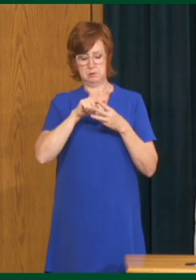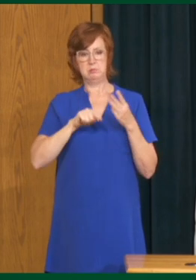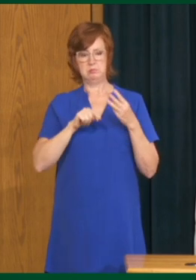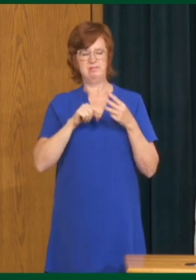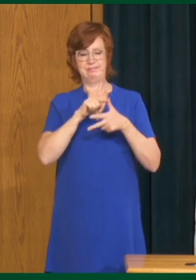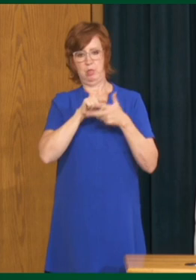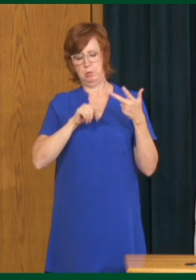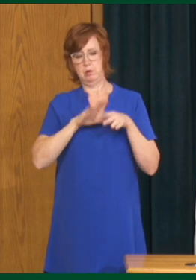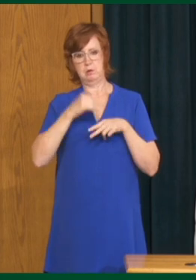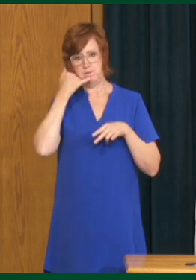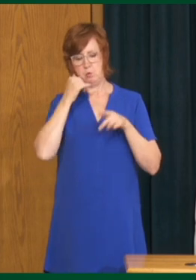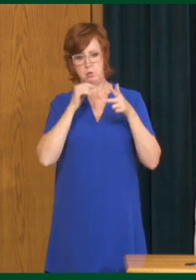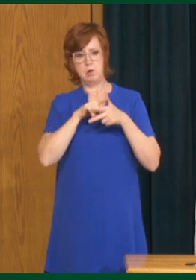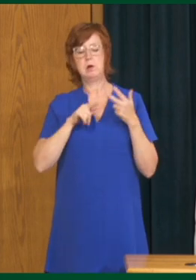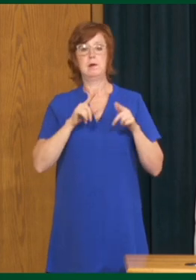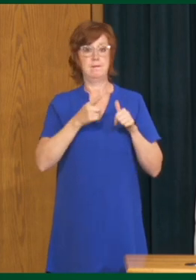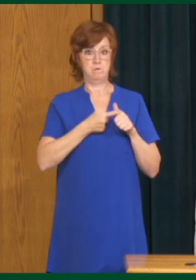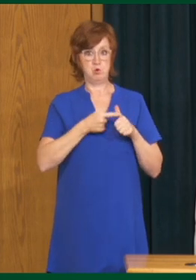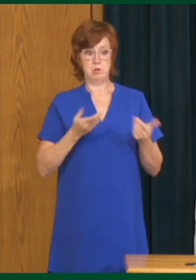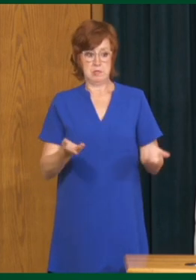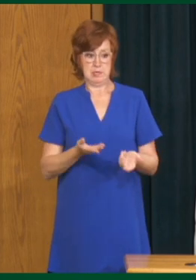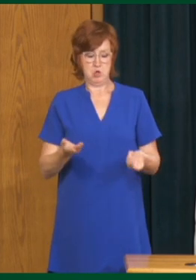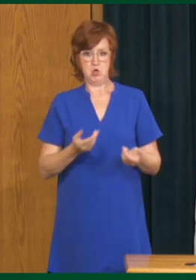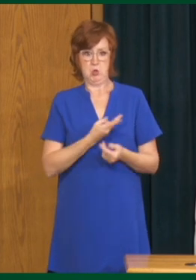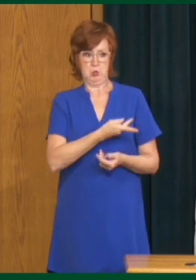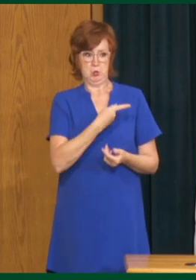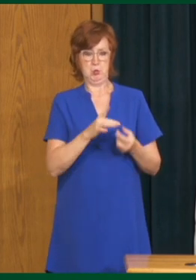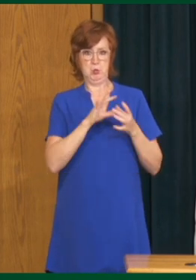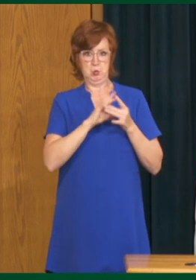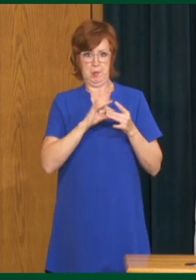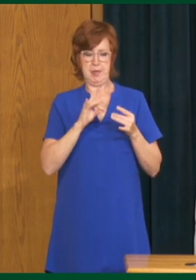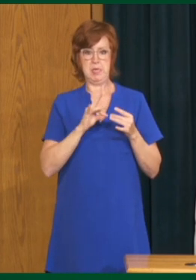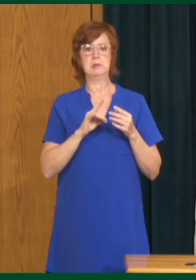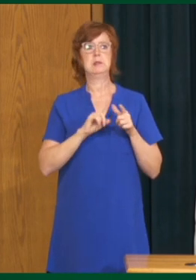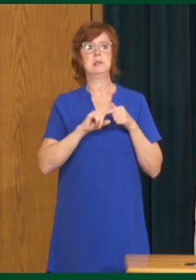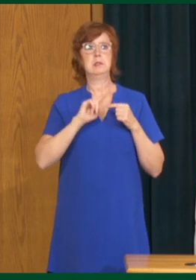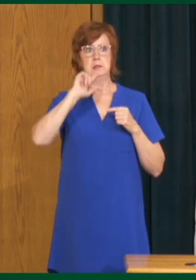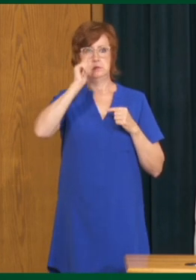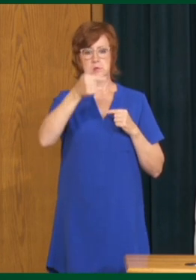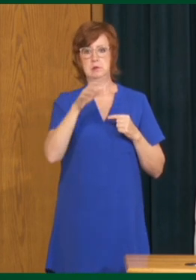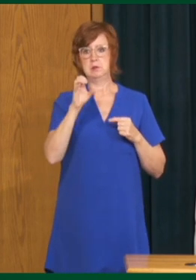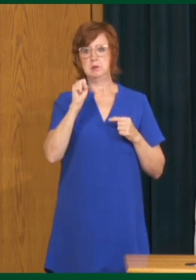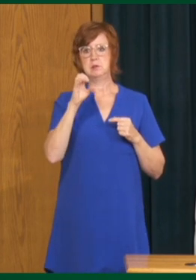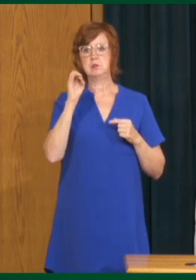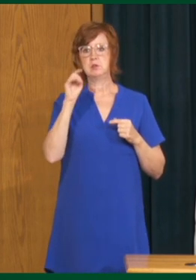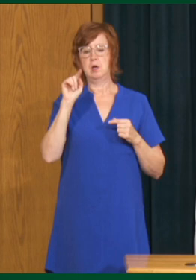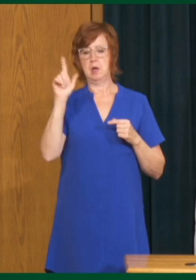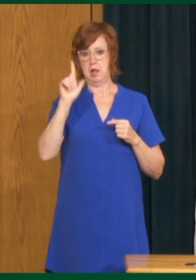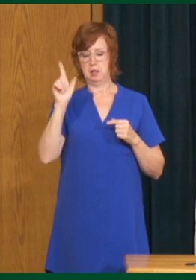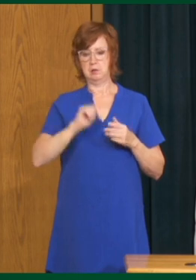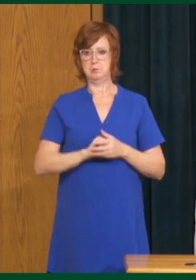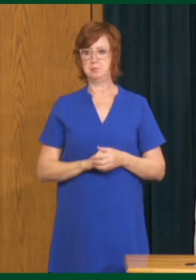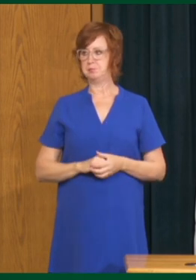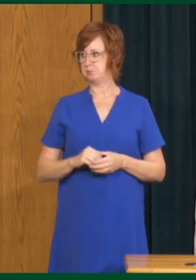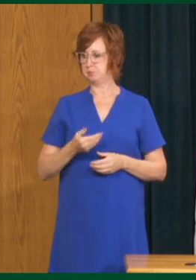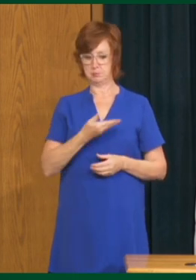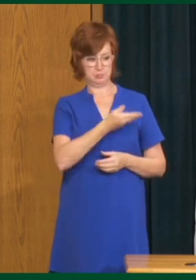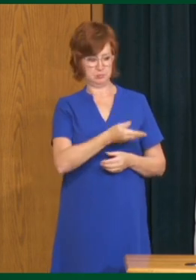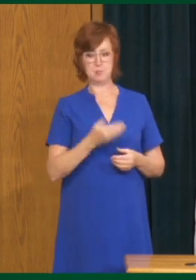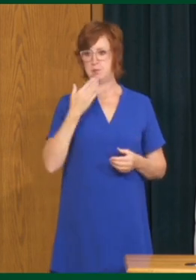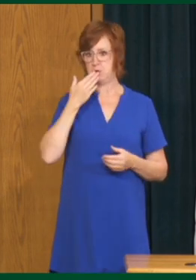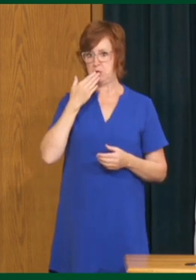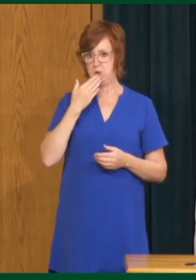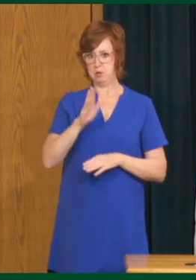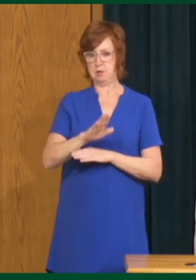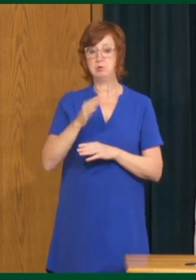from Minister Reiter, as well as Scott Livingston, and then we'll move into questions. Minister Reiter. Good